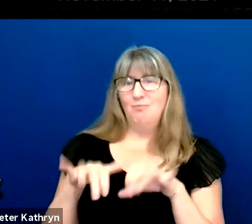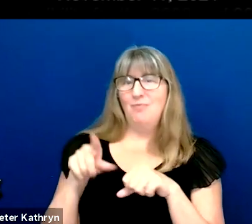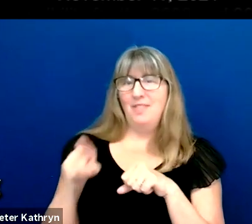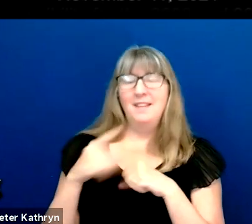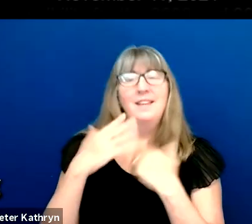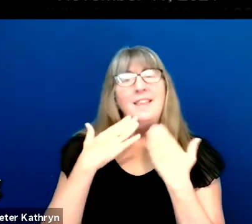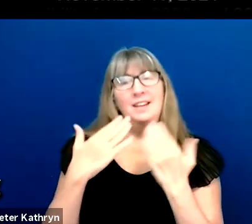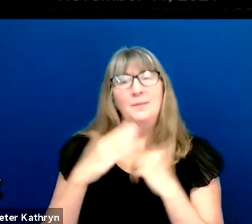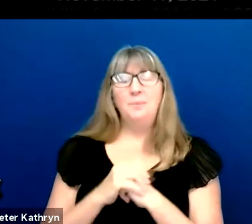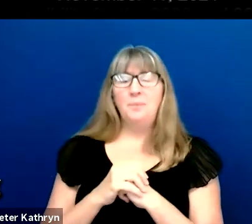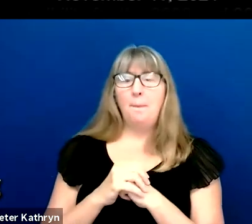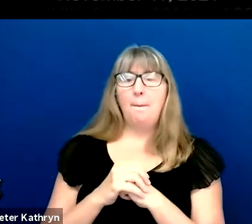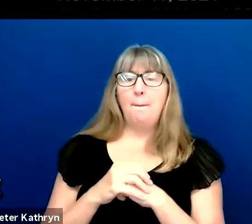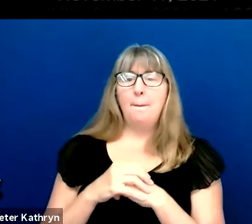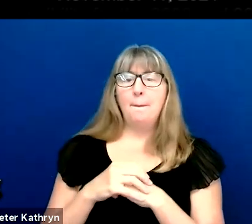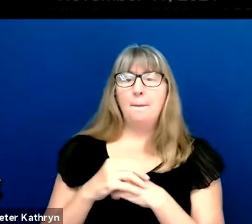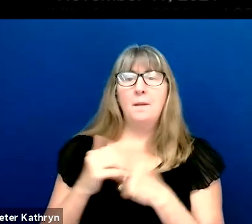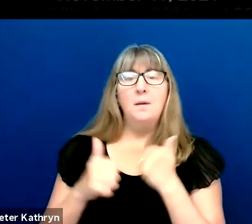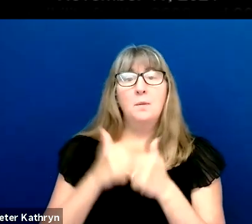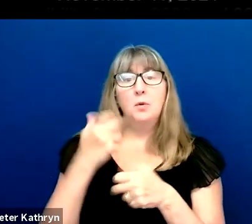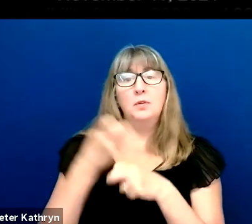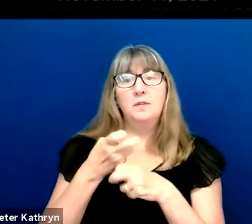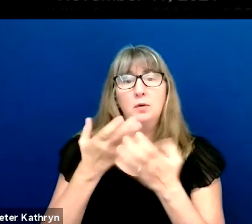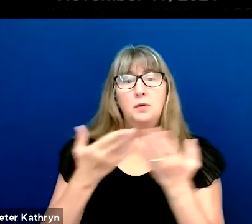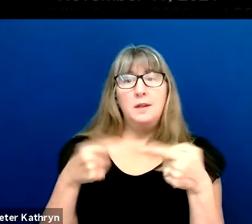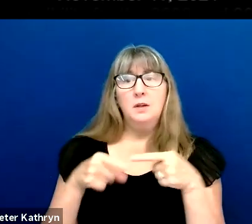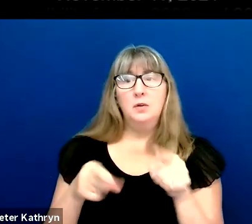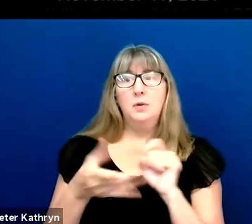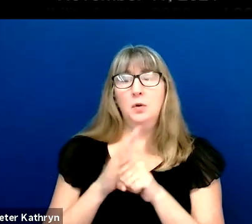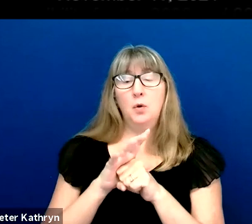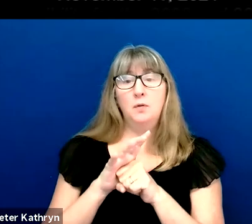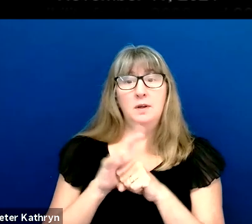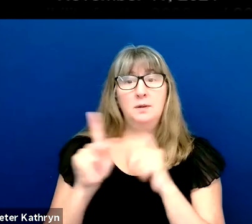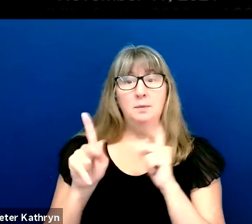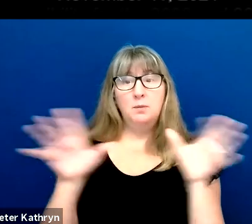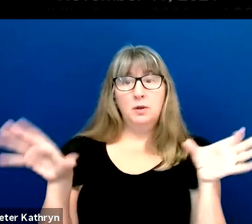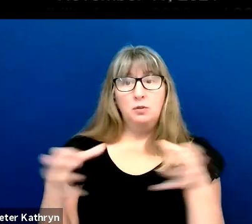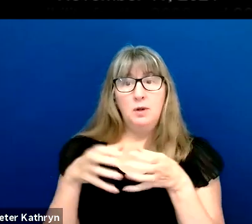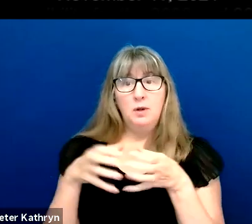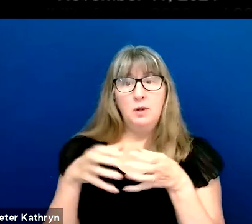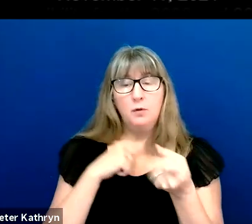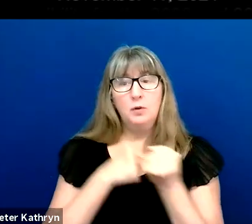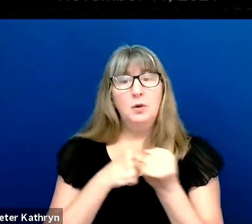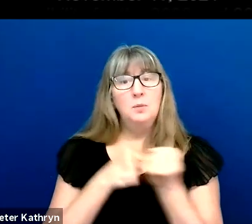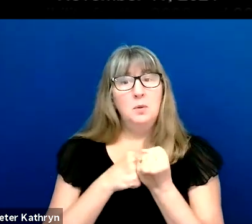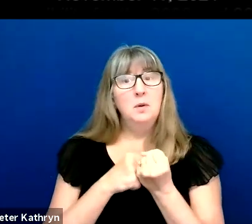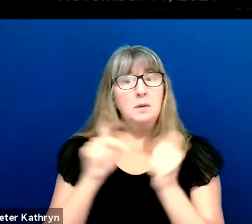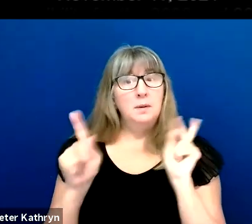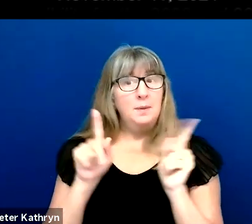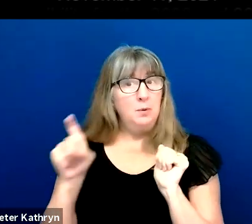think, the toughest thing right now during COVID to do is, getting people together to provide that support that folks need.